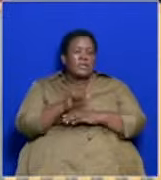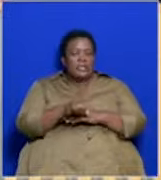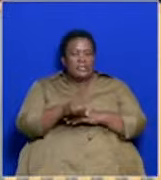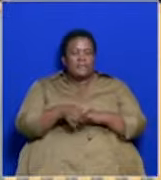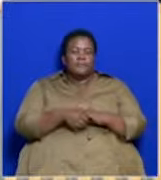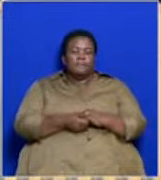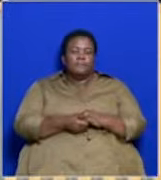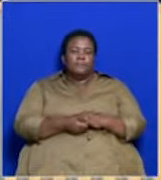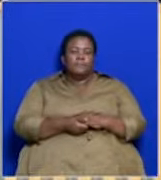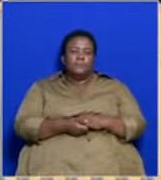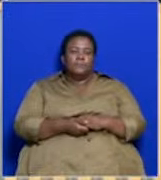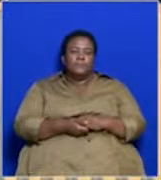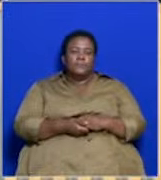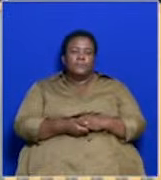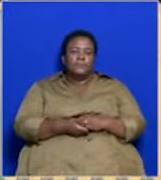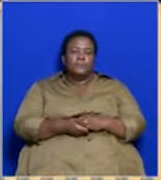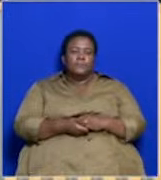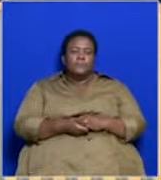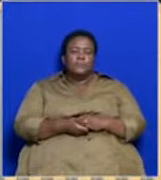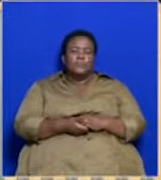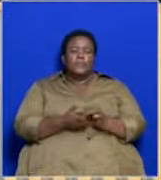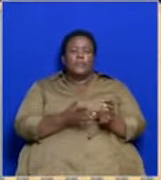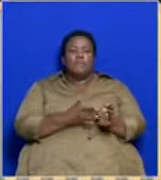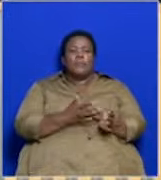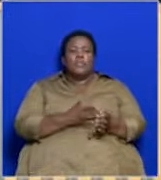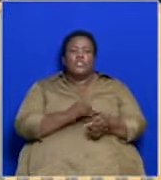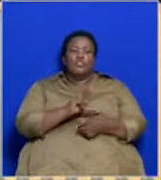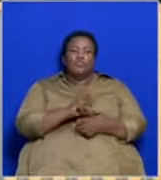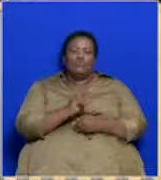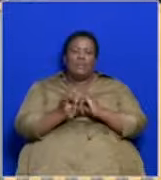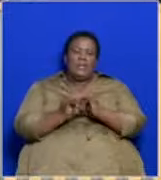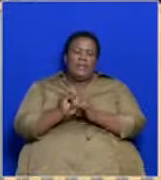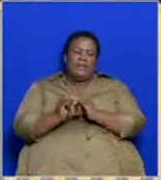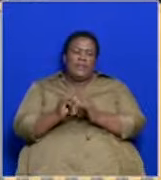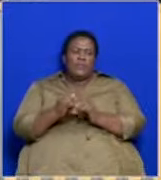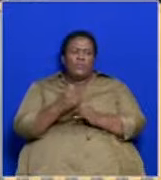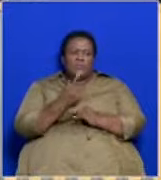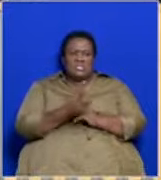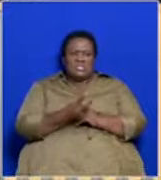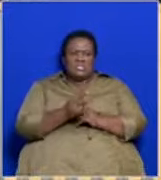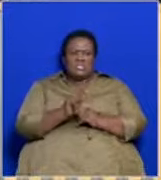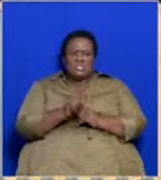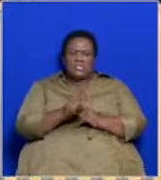and at page 211, we see what appears to be the vehicles driving.